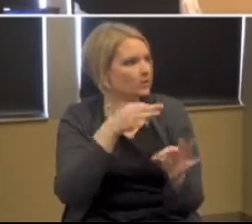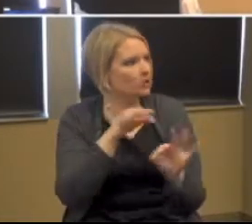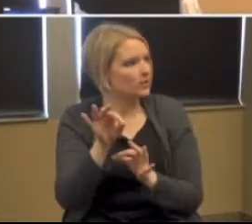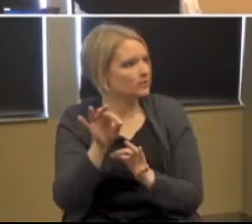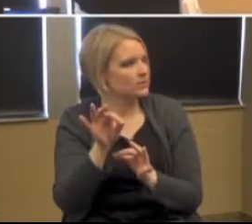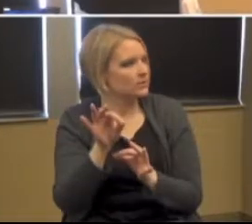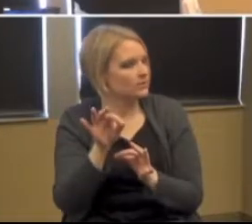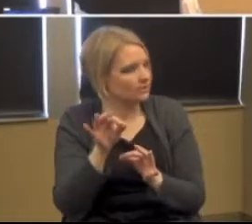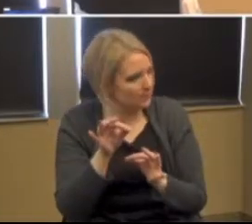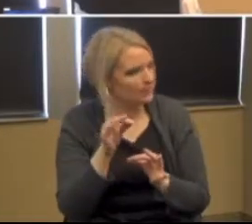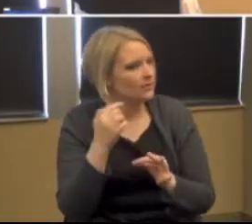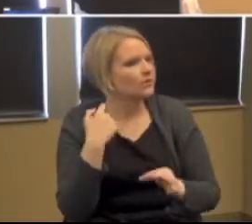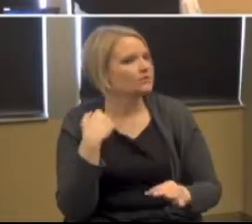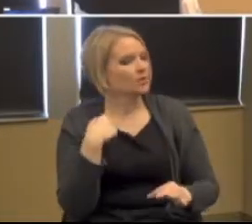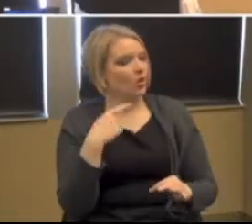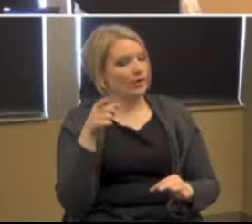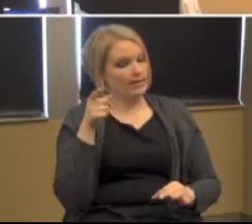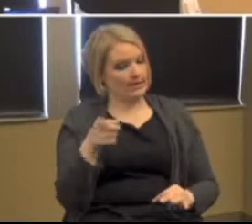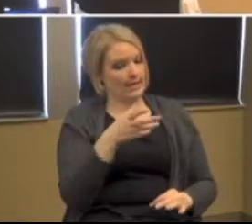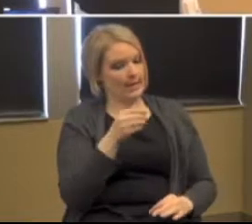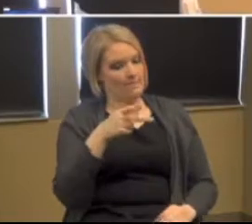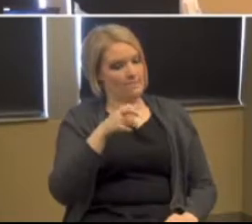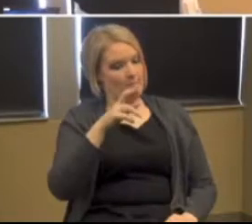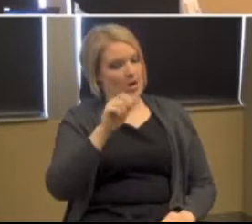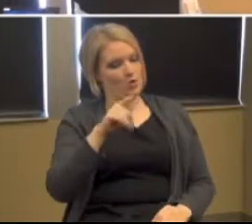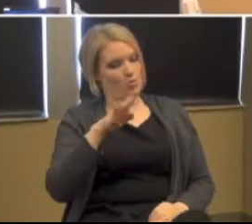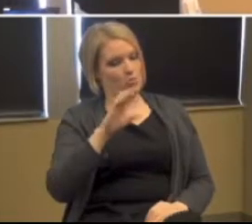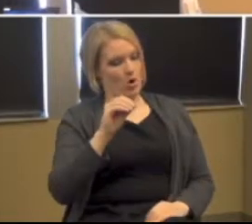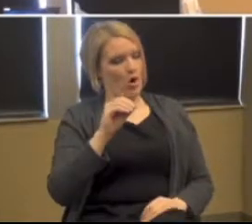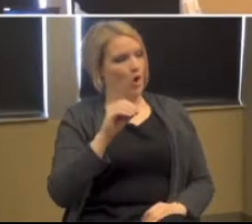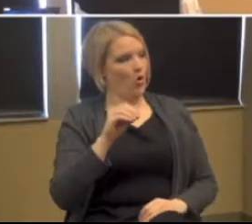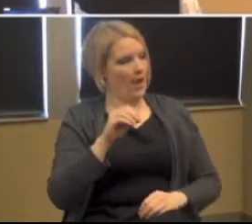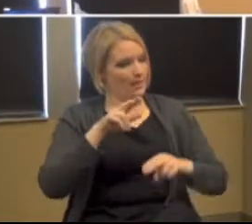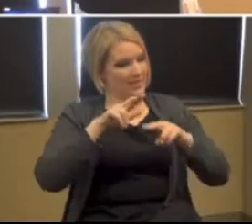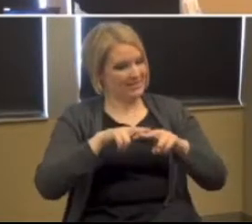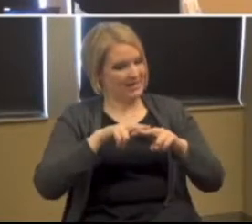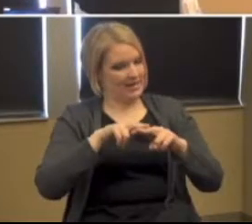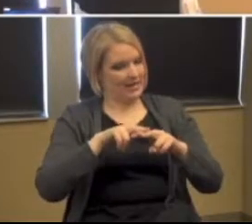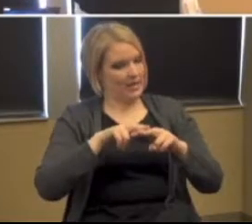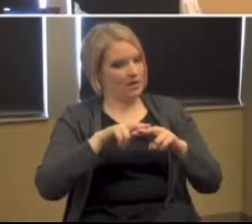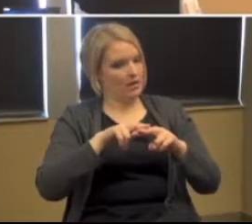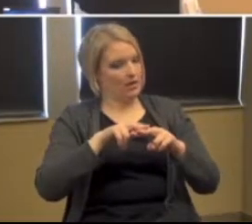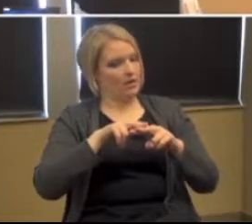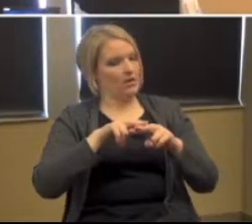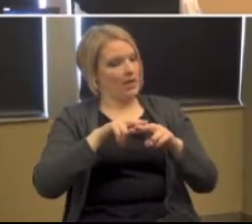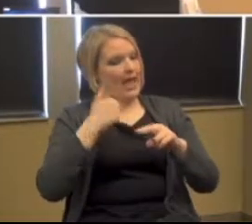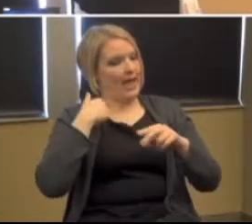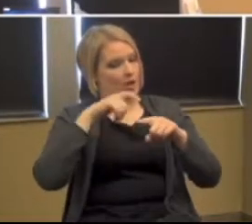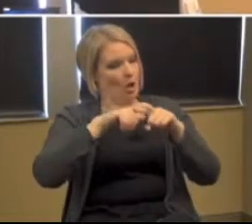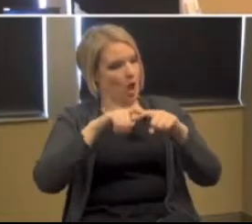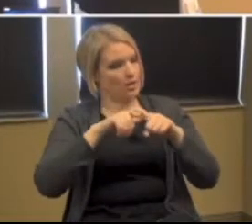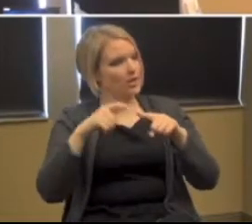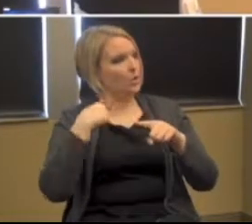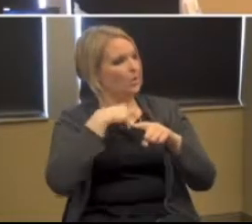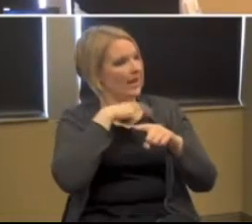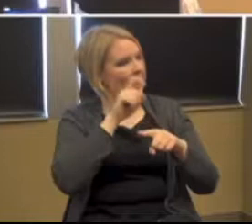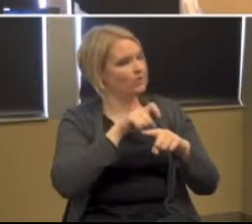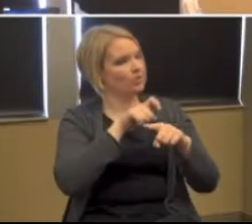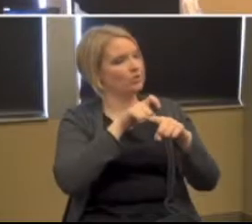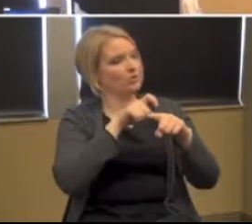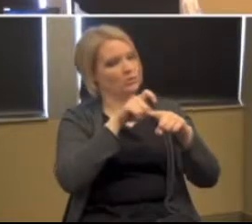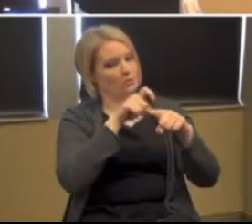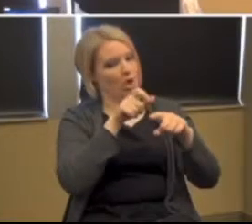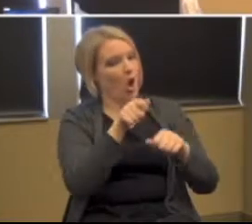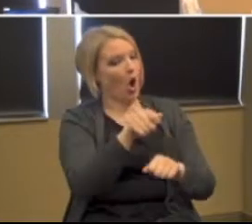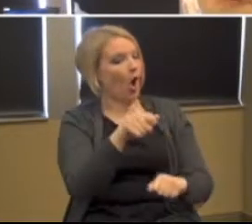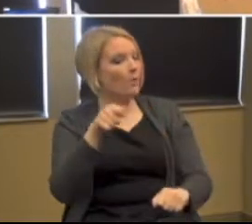closet door that he and his paraprofessional had been sitting in for the multiple years. And it took 1 year to be able to get that